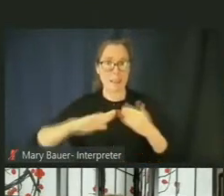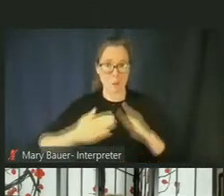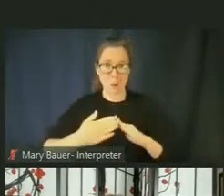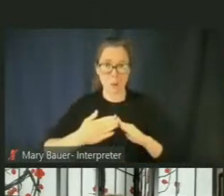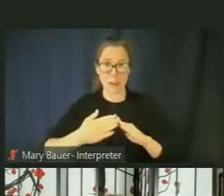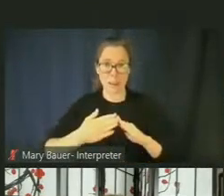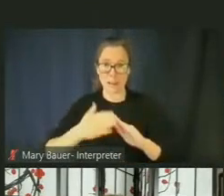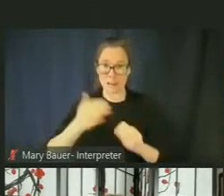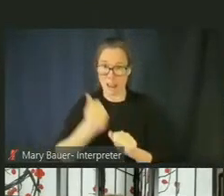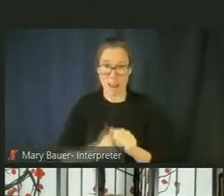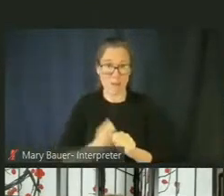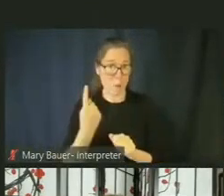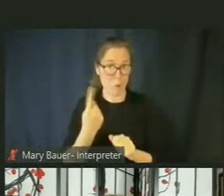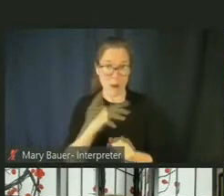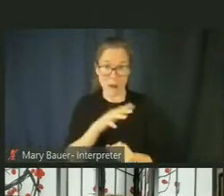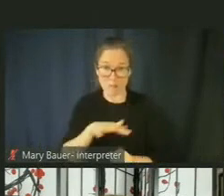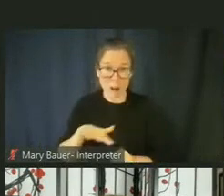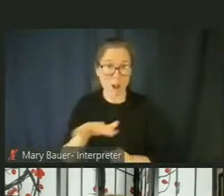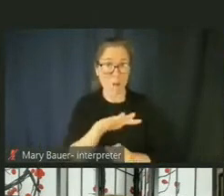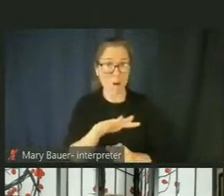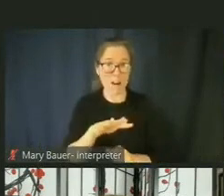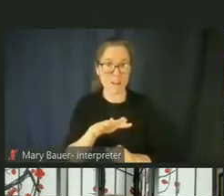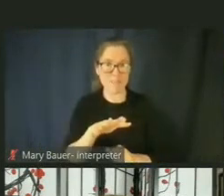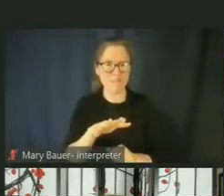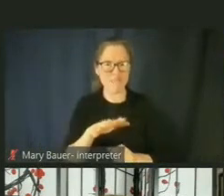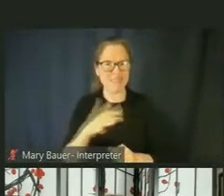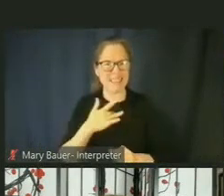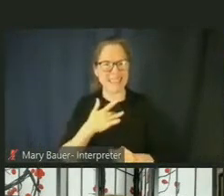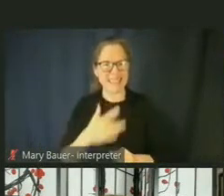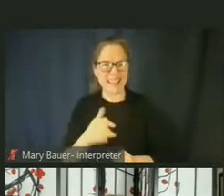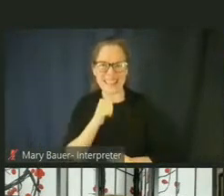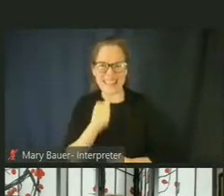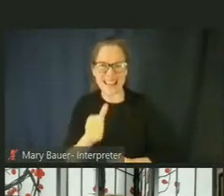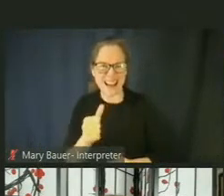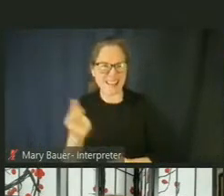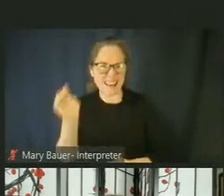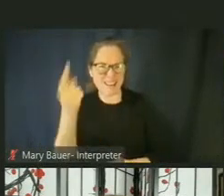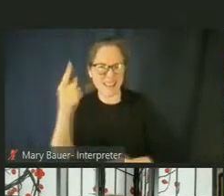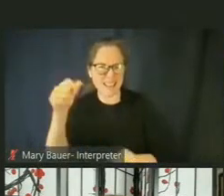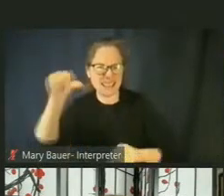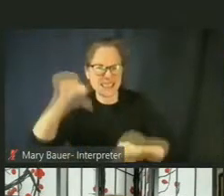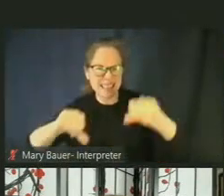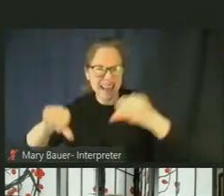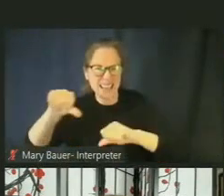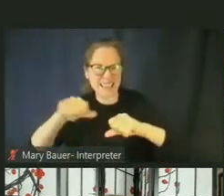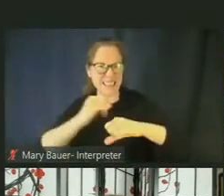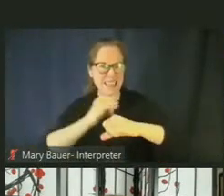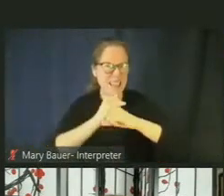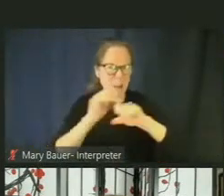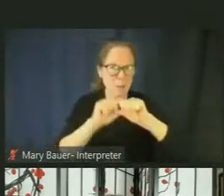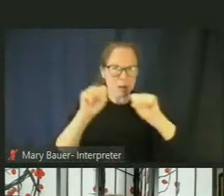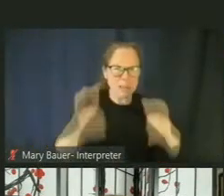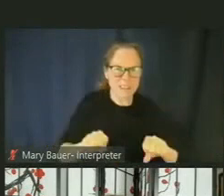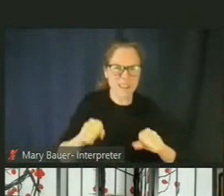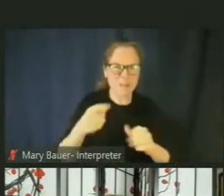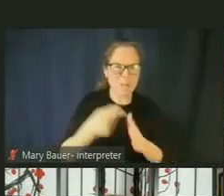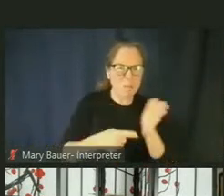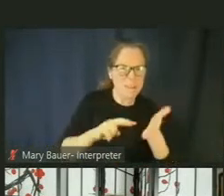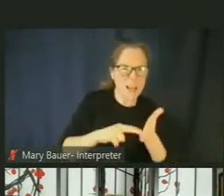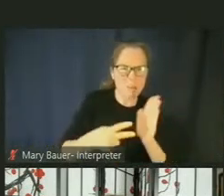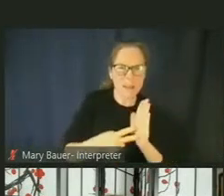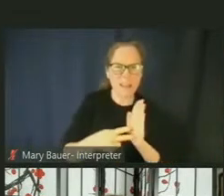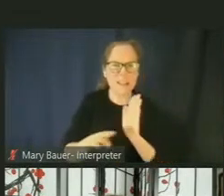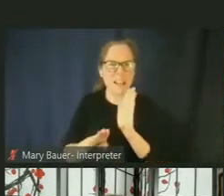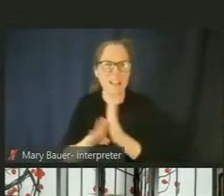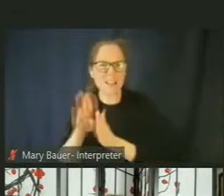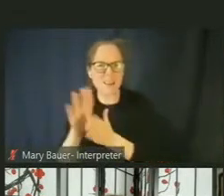right, we have not, we don't understand science. We don't understand how the immune system works. We don't understand vaccine development. And here